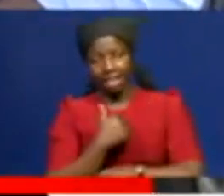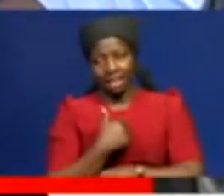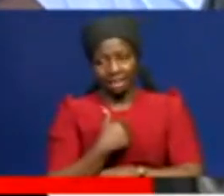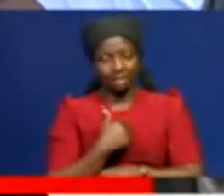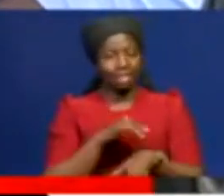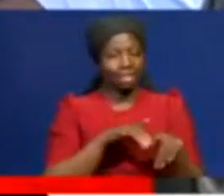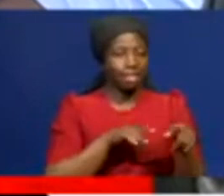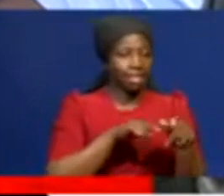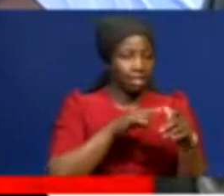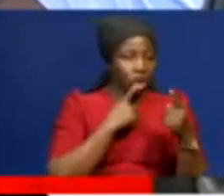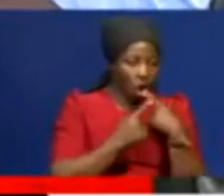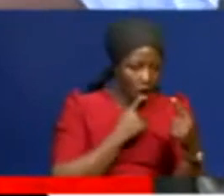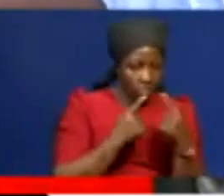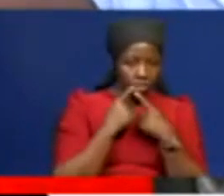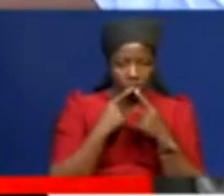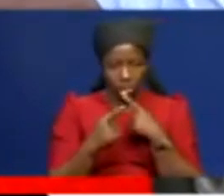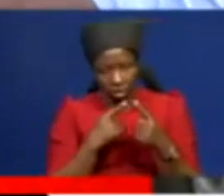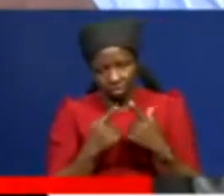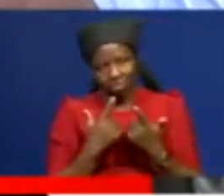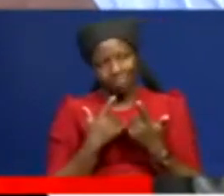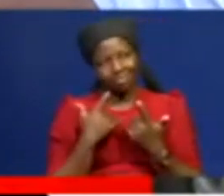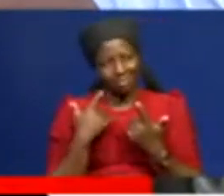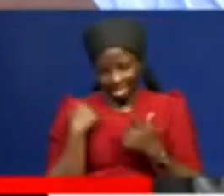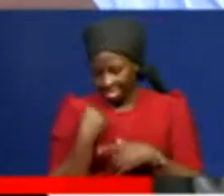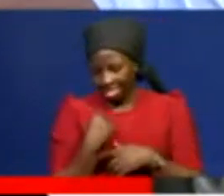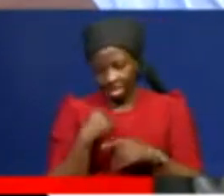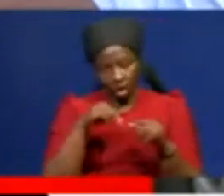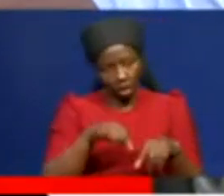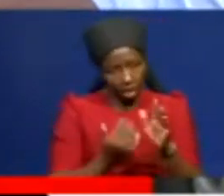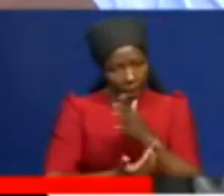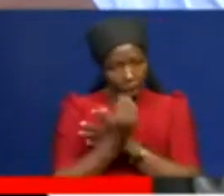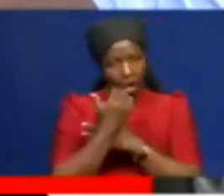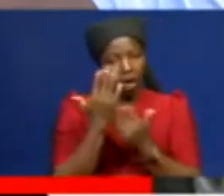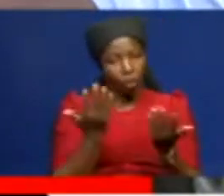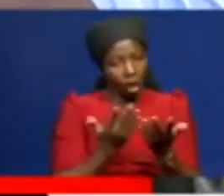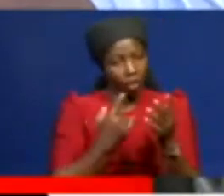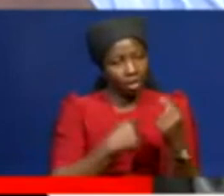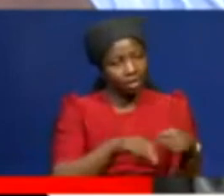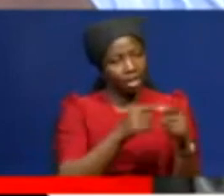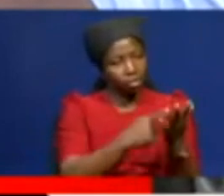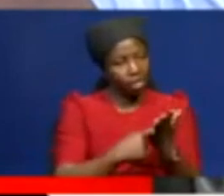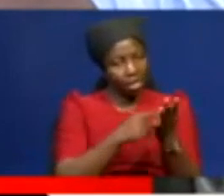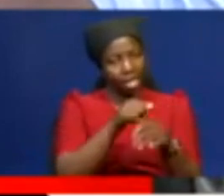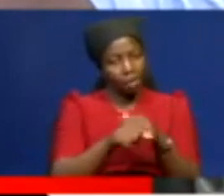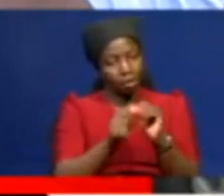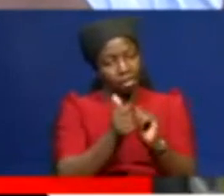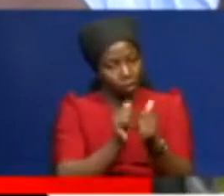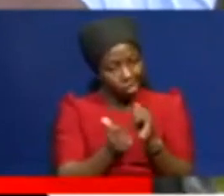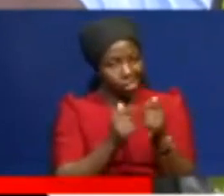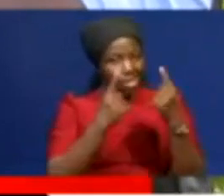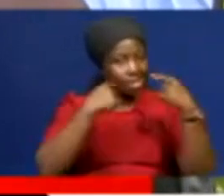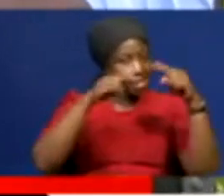engagements, recent one even being today morning, where we're trying to discuss about the sport, how the success of the event should be like.